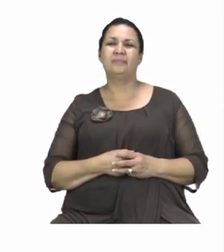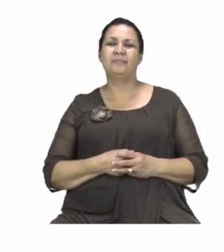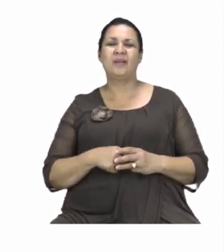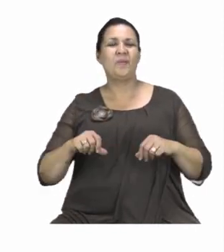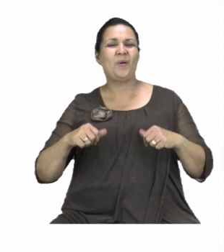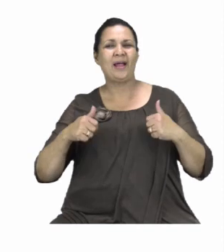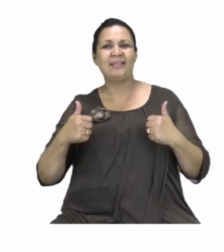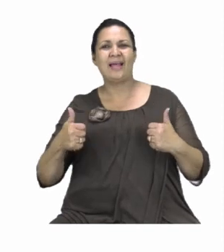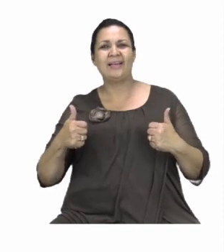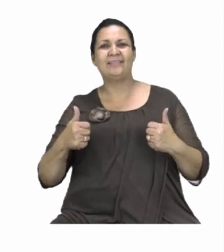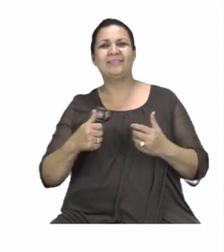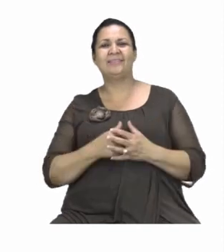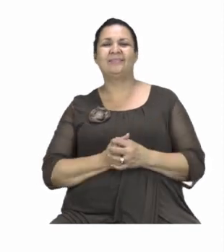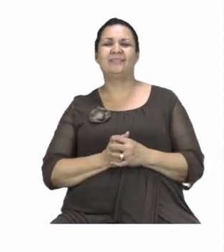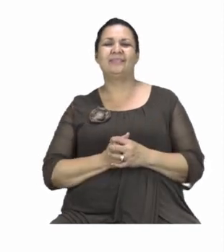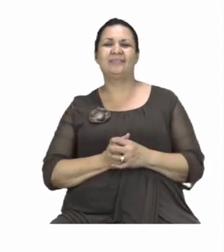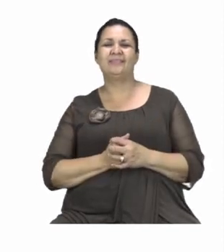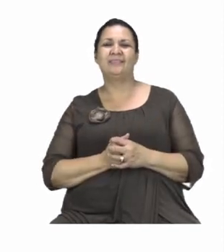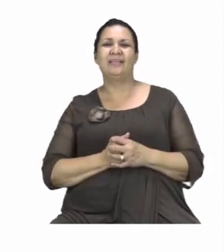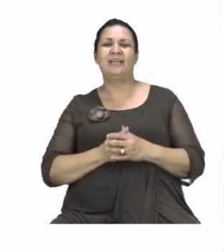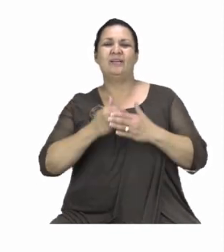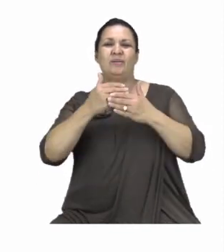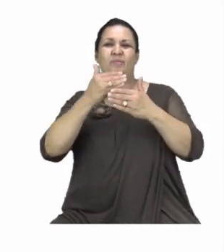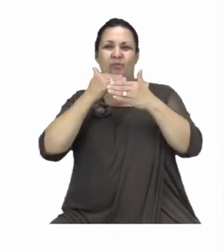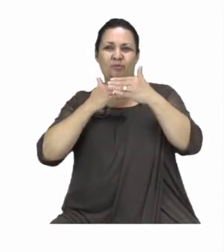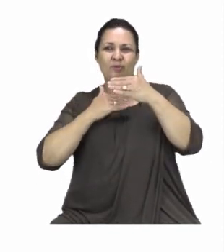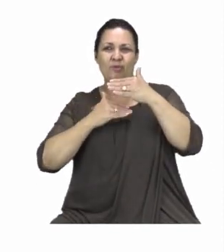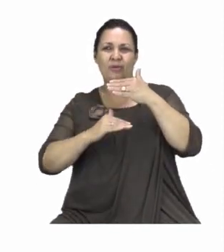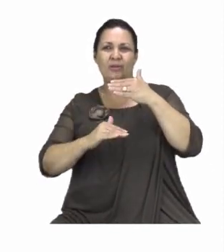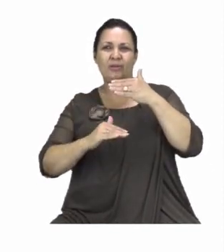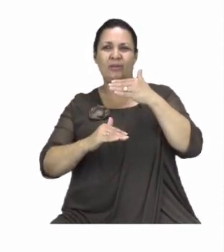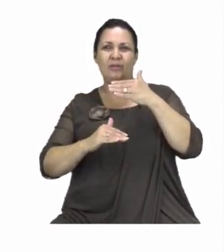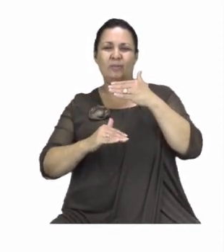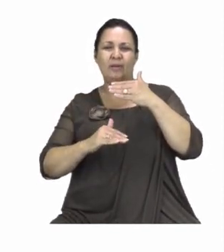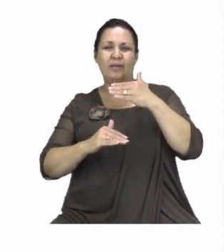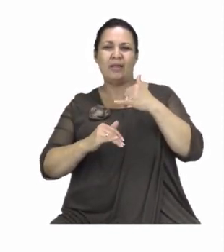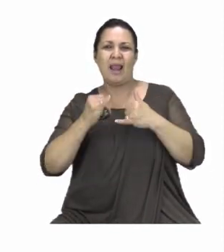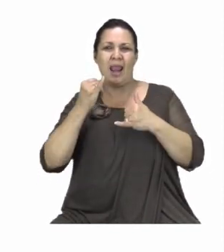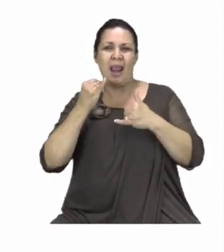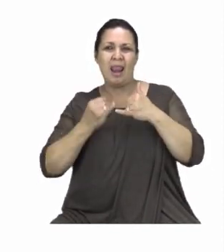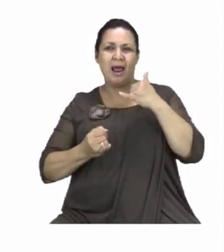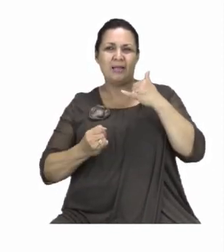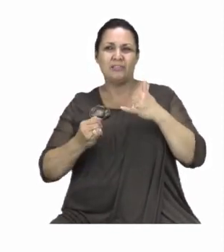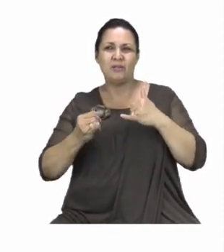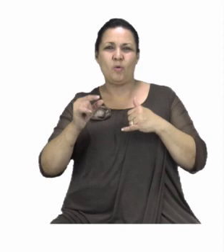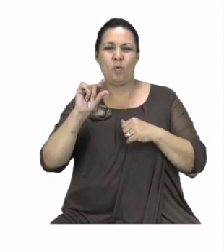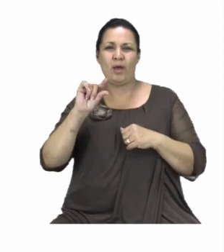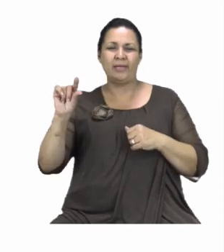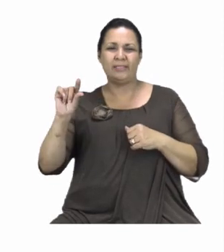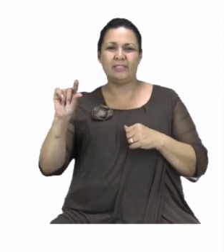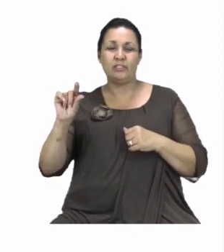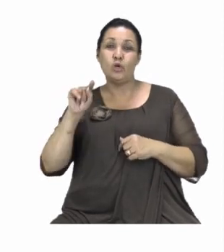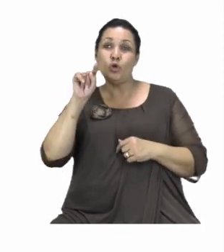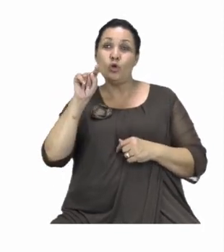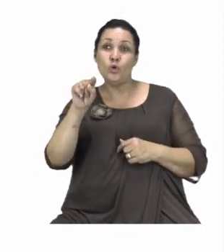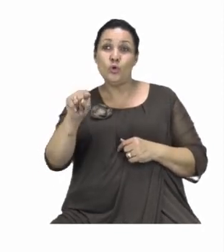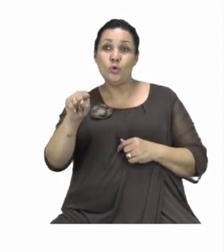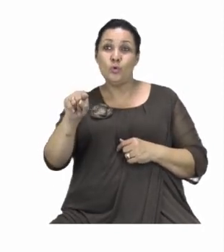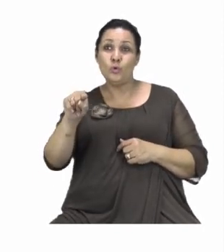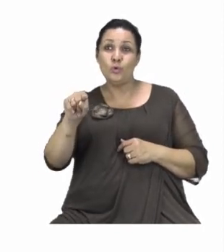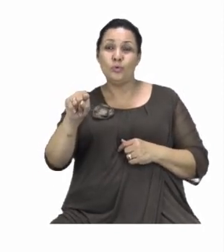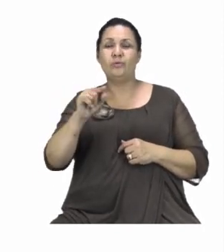Well done. Let's now move on to the last word, which is you.